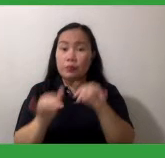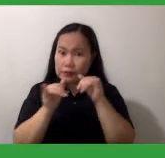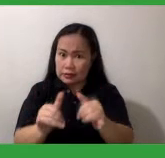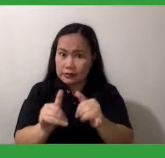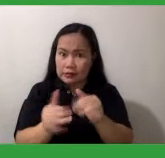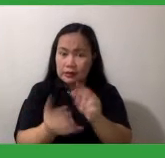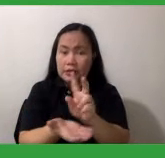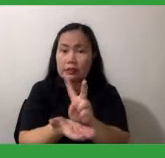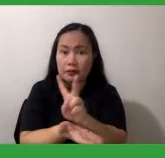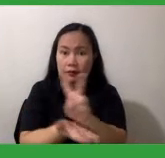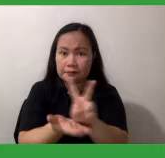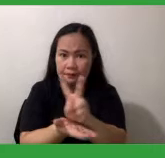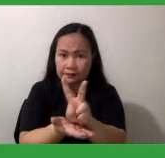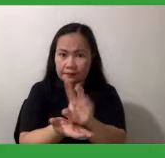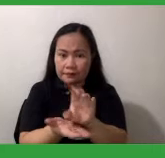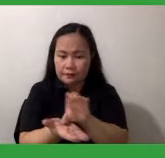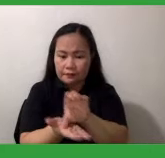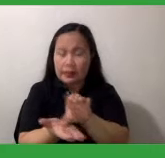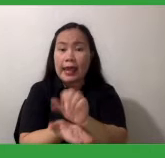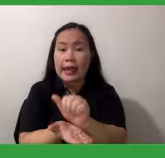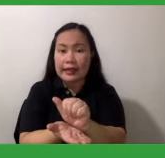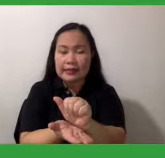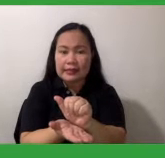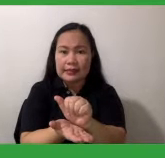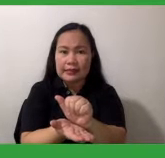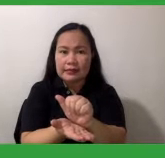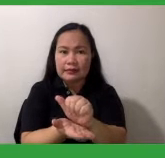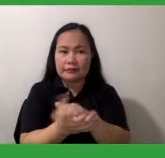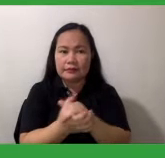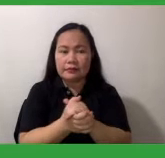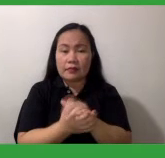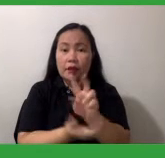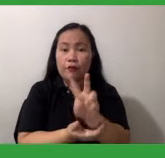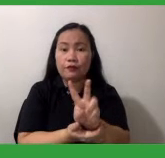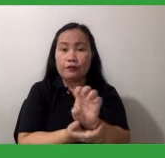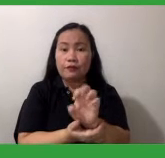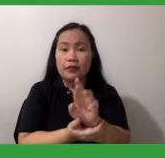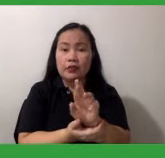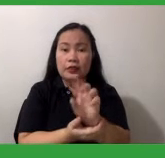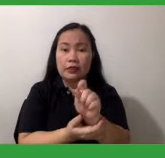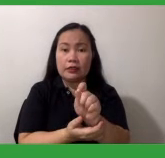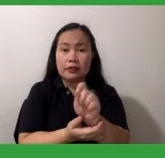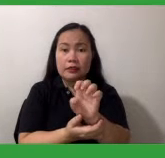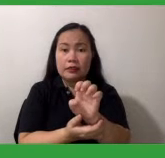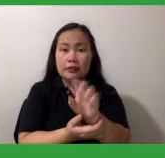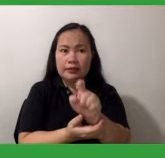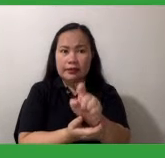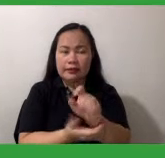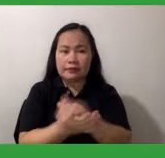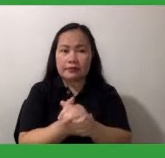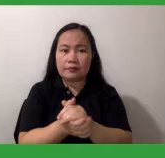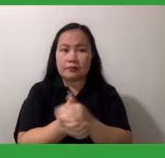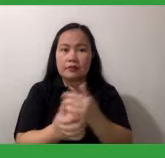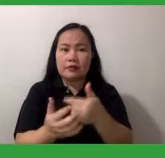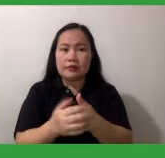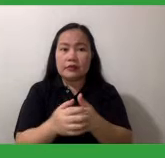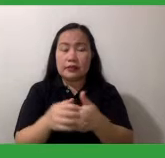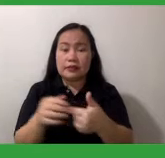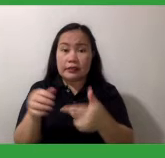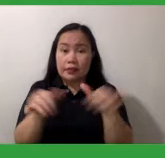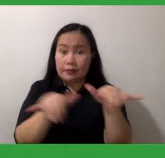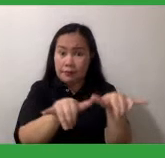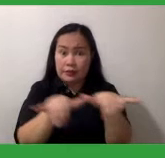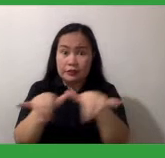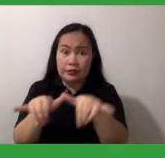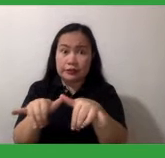magbabago ang position ng vertex, which is yung gitna ng dalawang rays or side. This symbol is read as